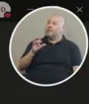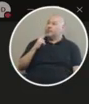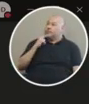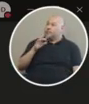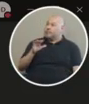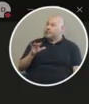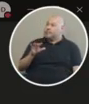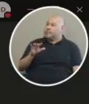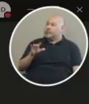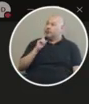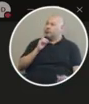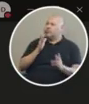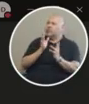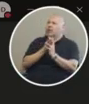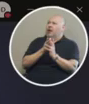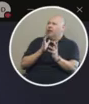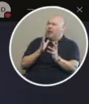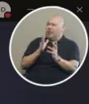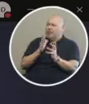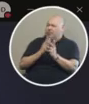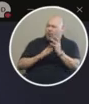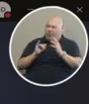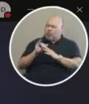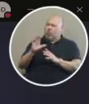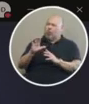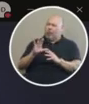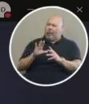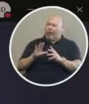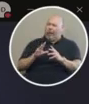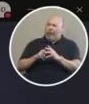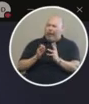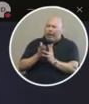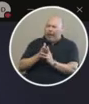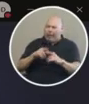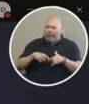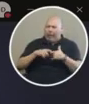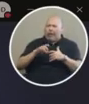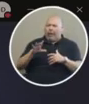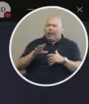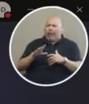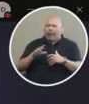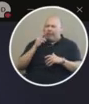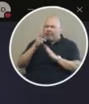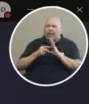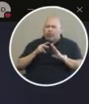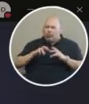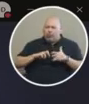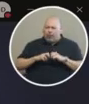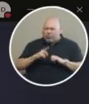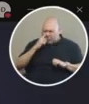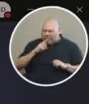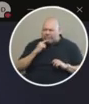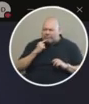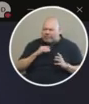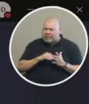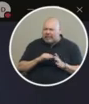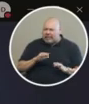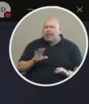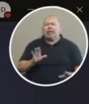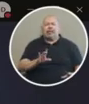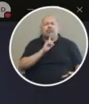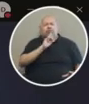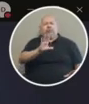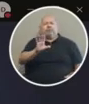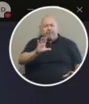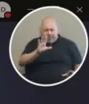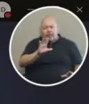Yes. You cut off in a part of in the middle of your conversation. Can you repeat that, please? Absolutely.